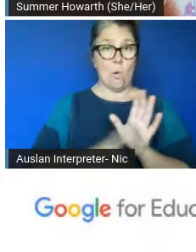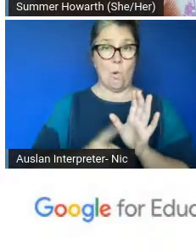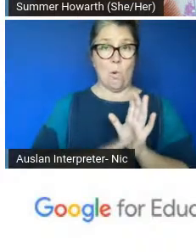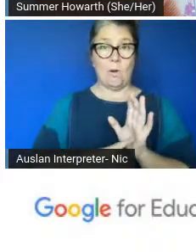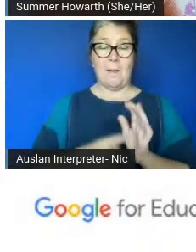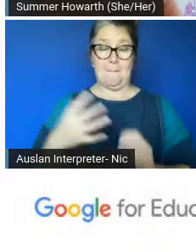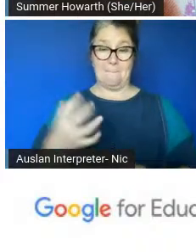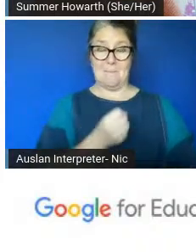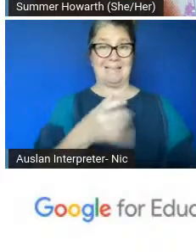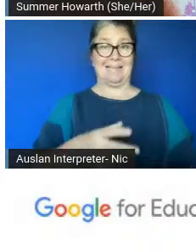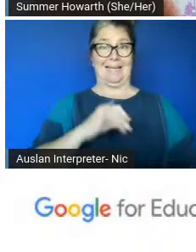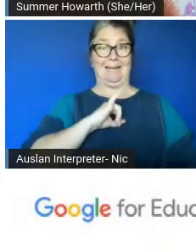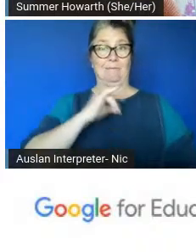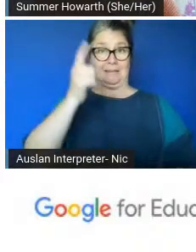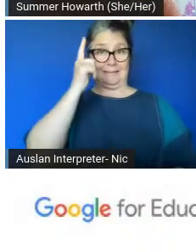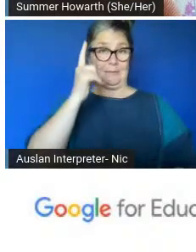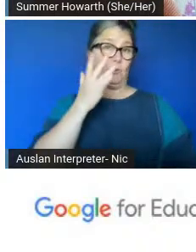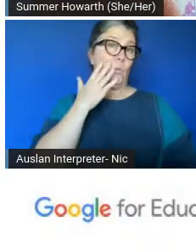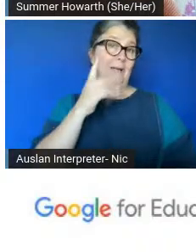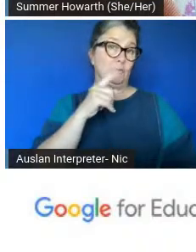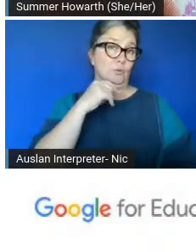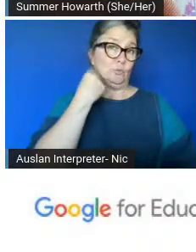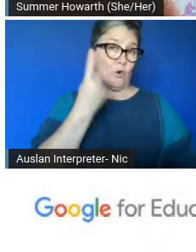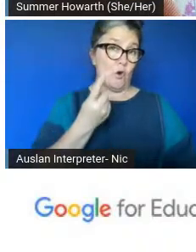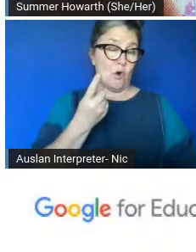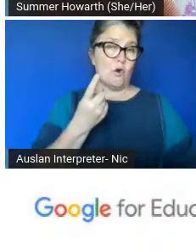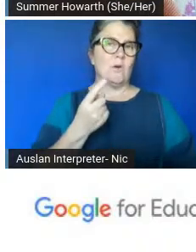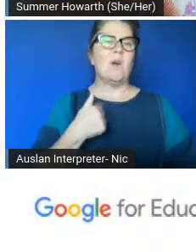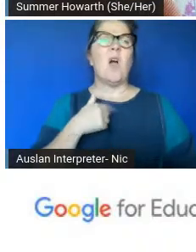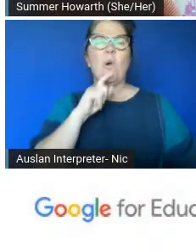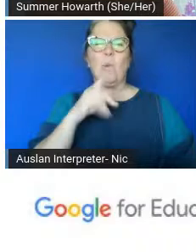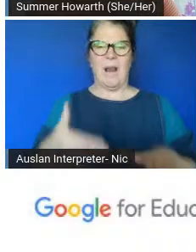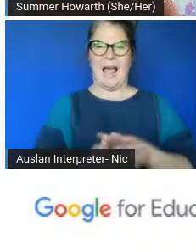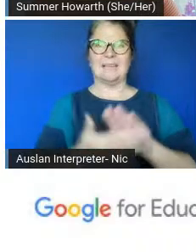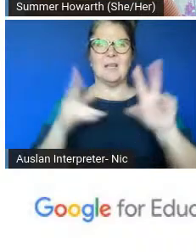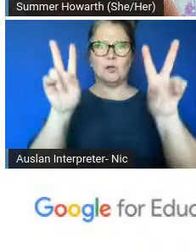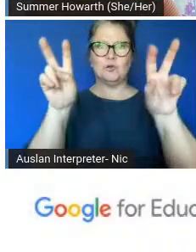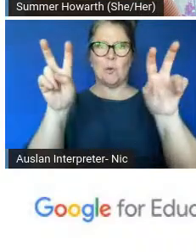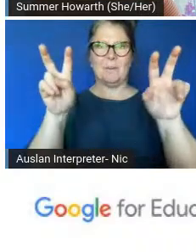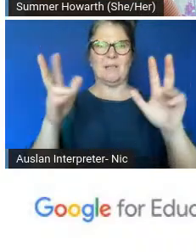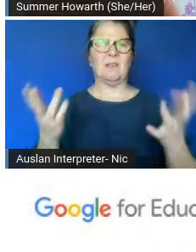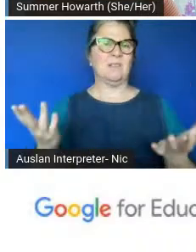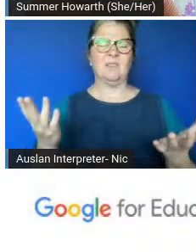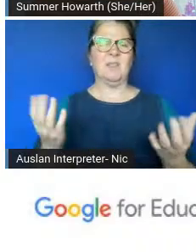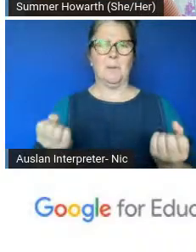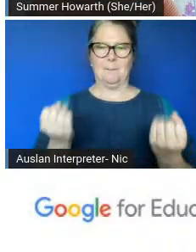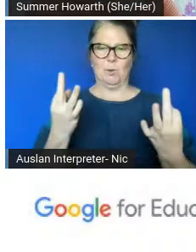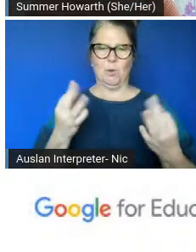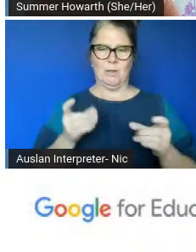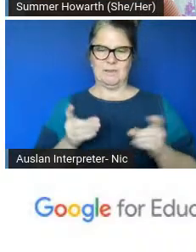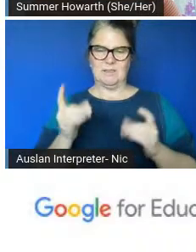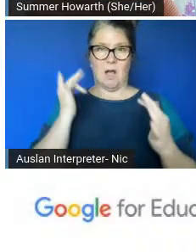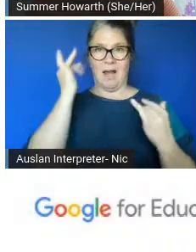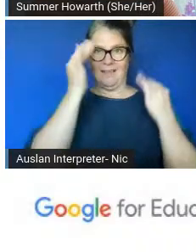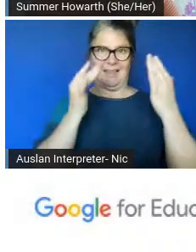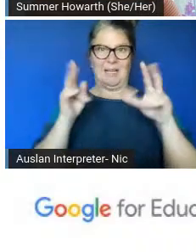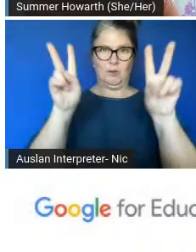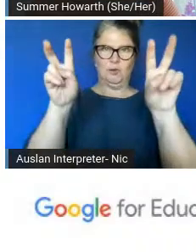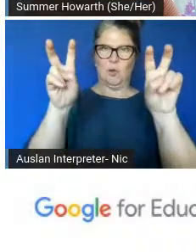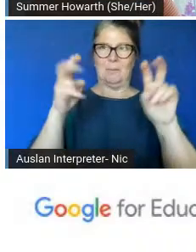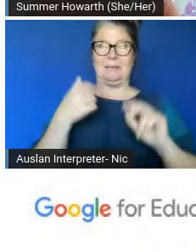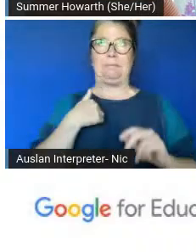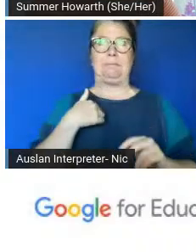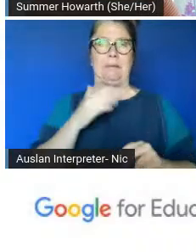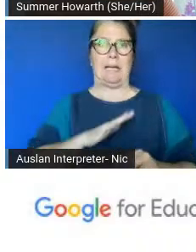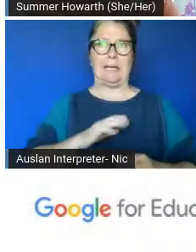fast. I'm going to put it under a topic. Now, I haven't got a design thinking topic, so I'm actually going to create a design thinking